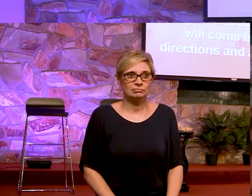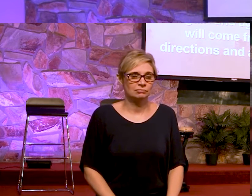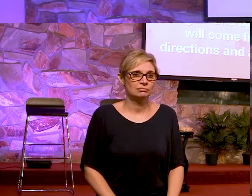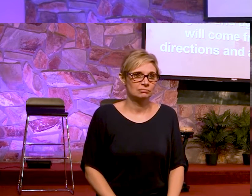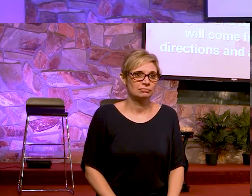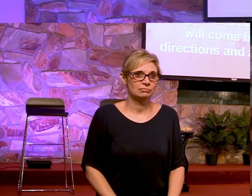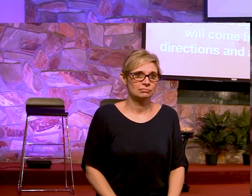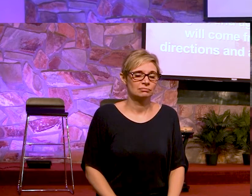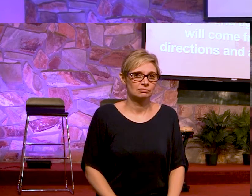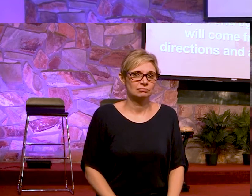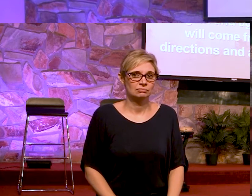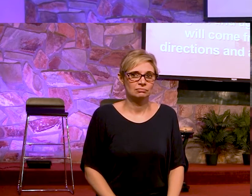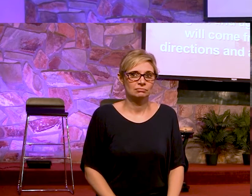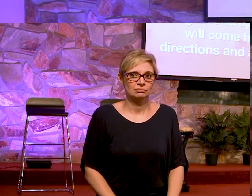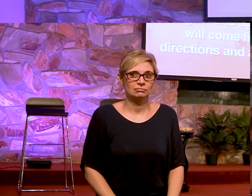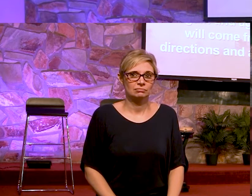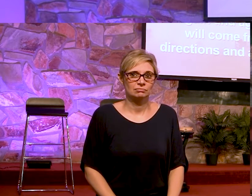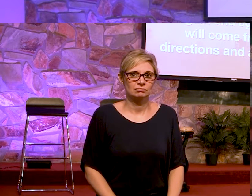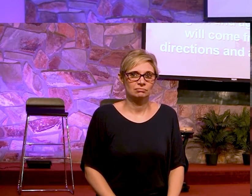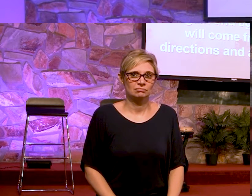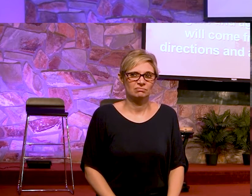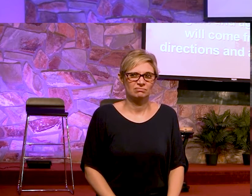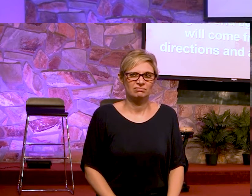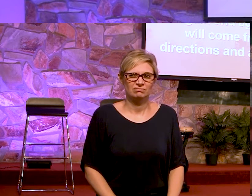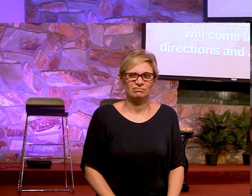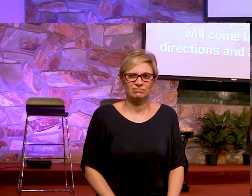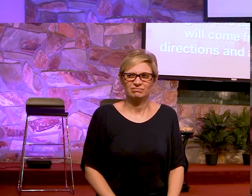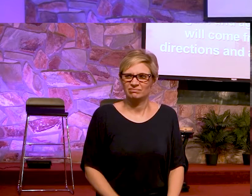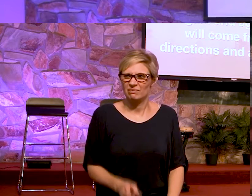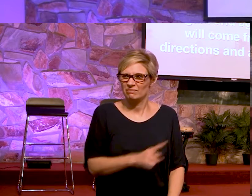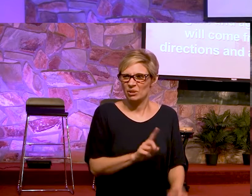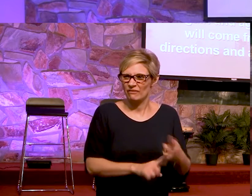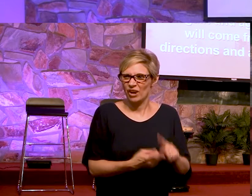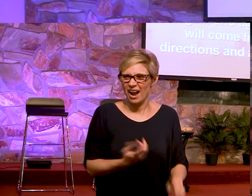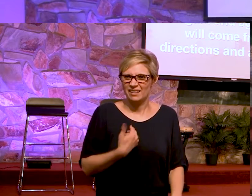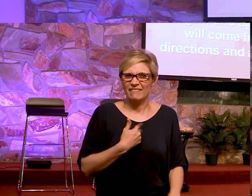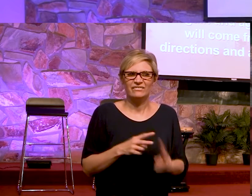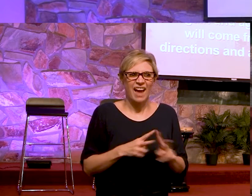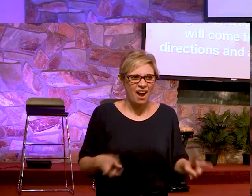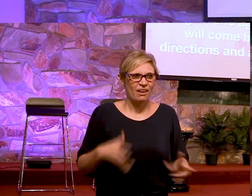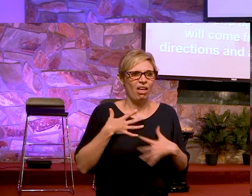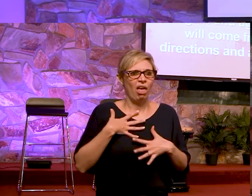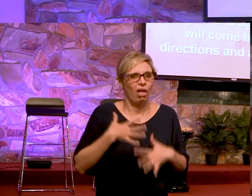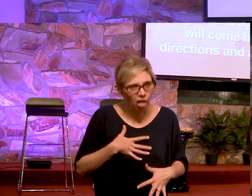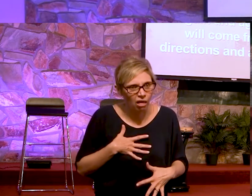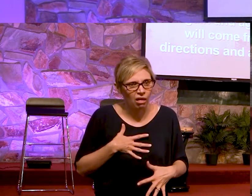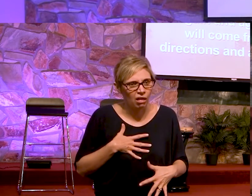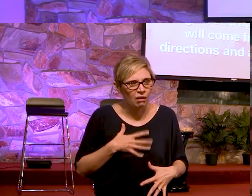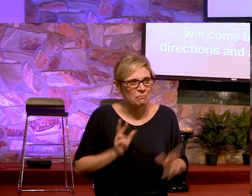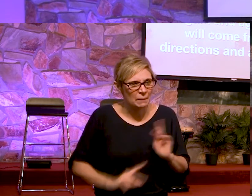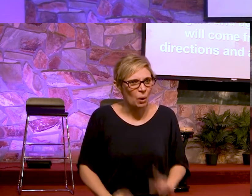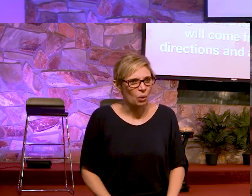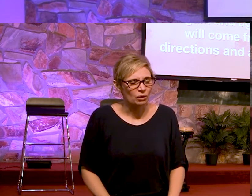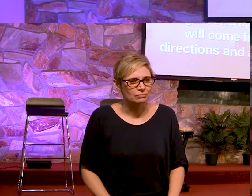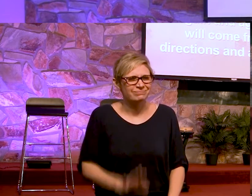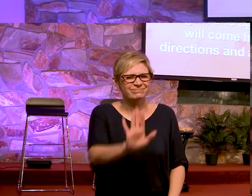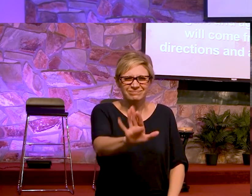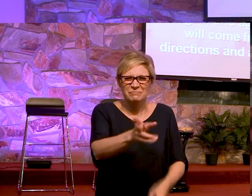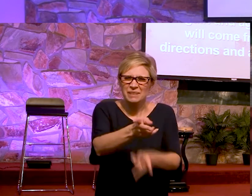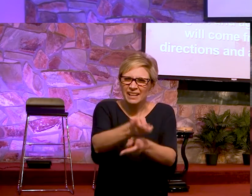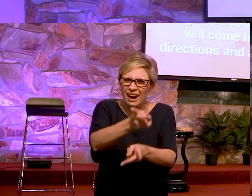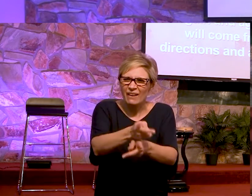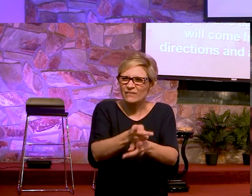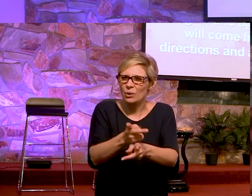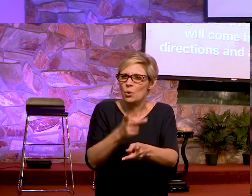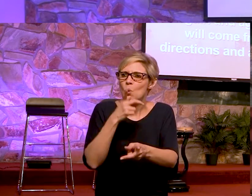Just some really discouraging people. That's why I always say, be careful who you